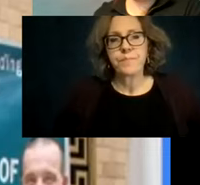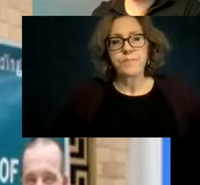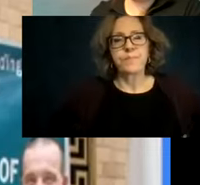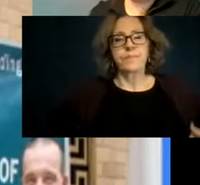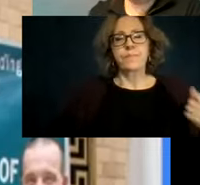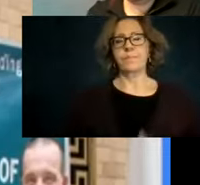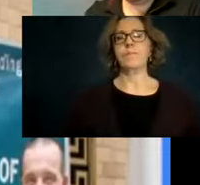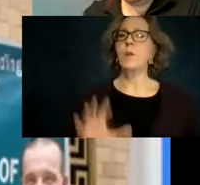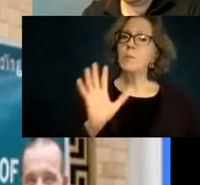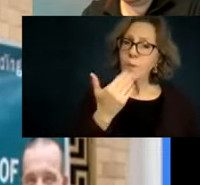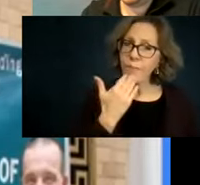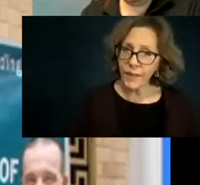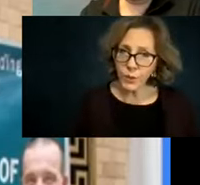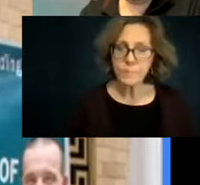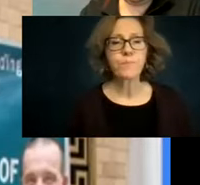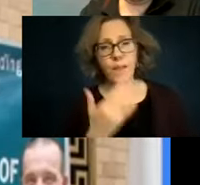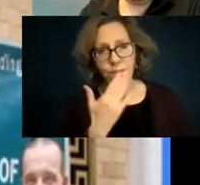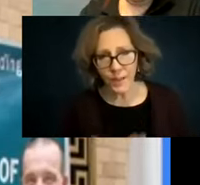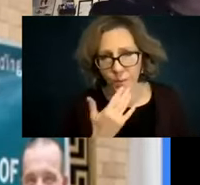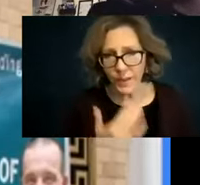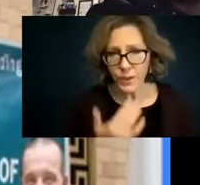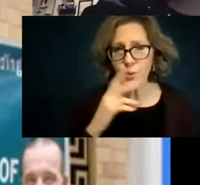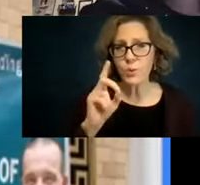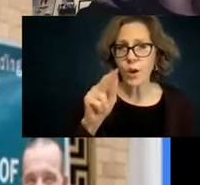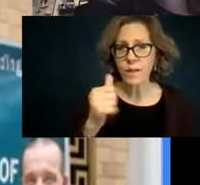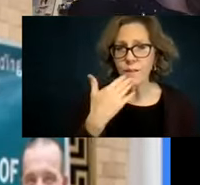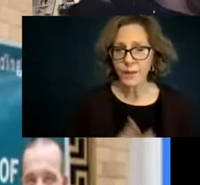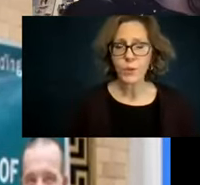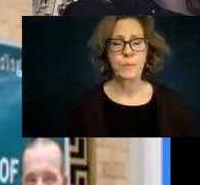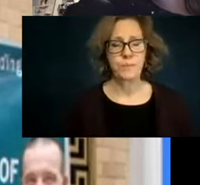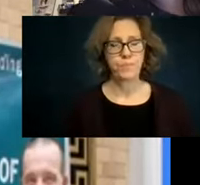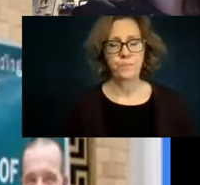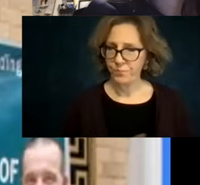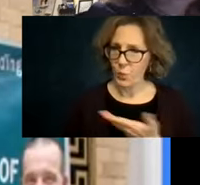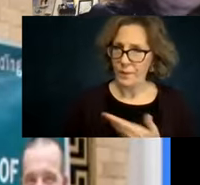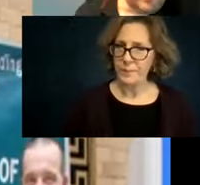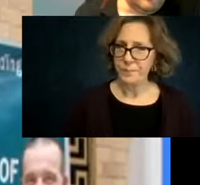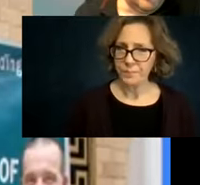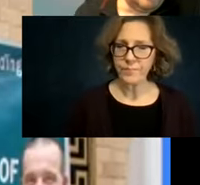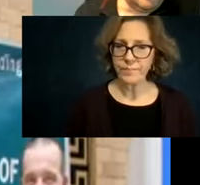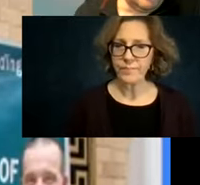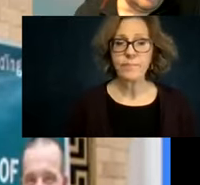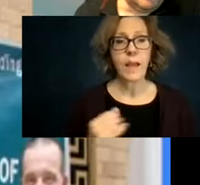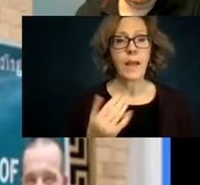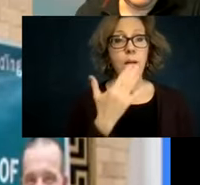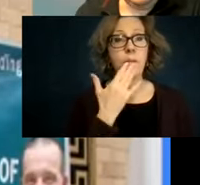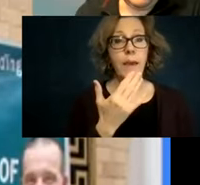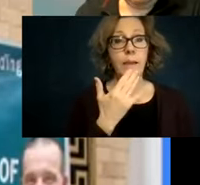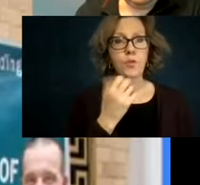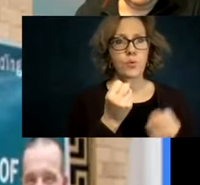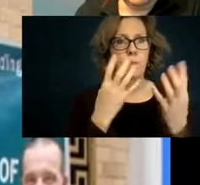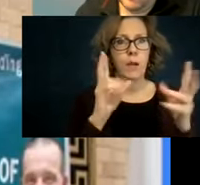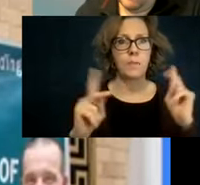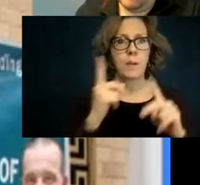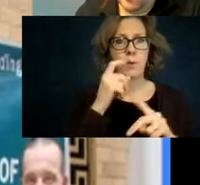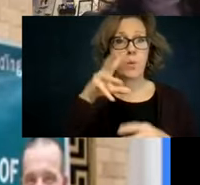thank you. This. Thank you, Donna. You're welcome. And so, thanks to many people that were a part of that